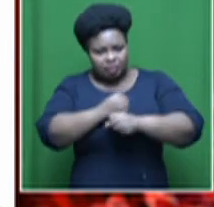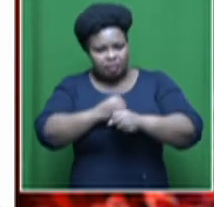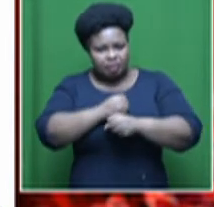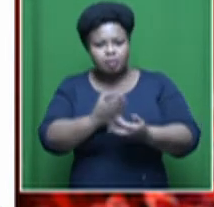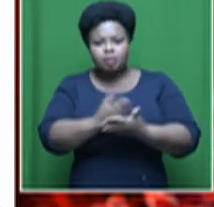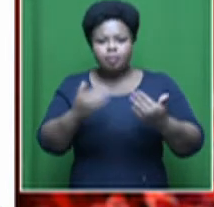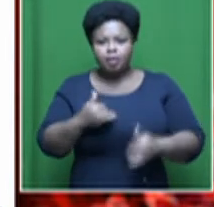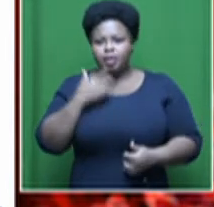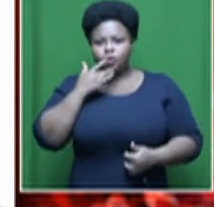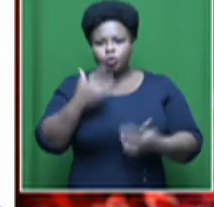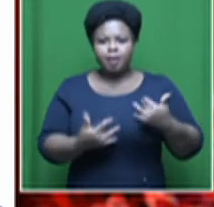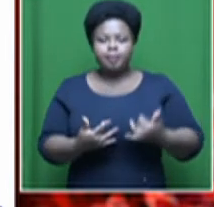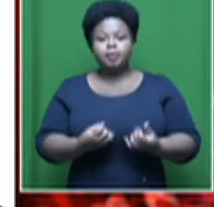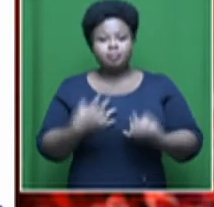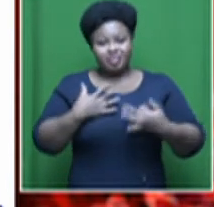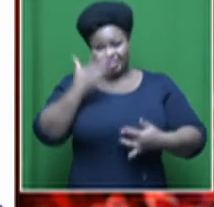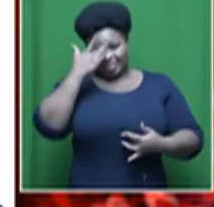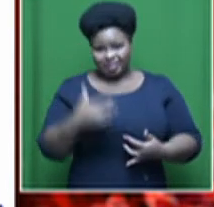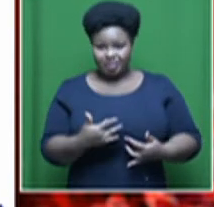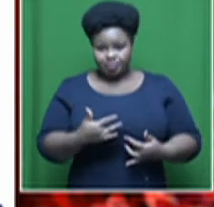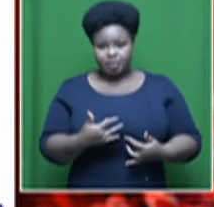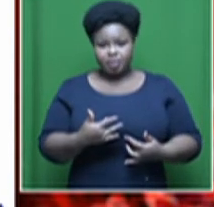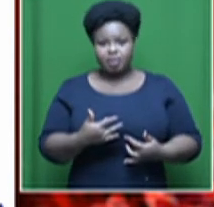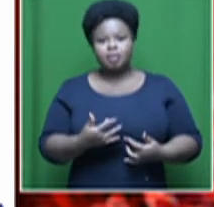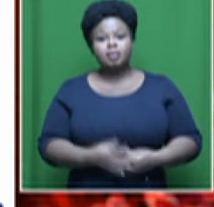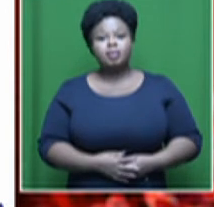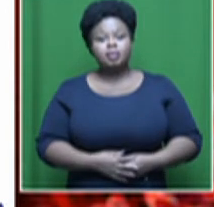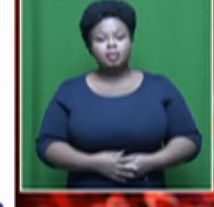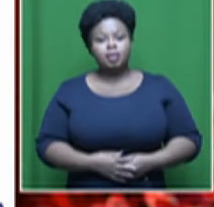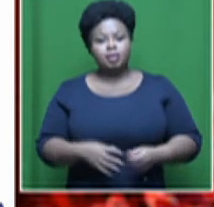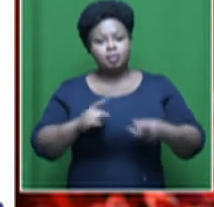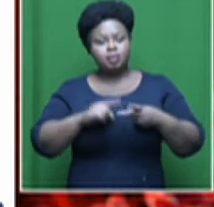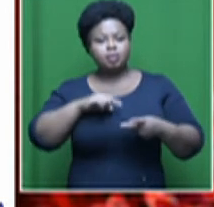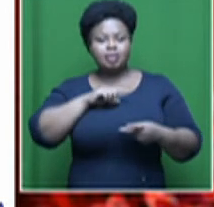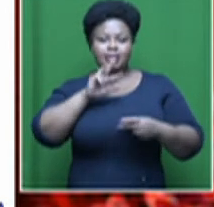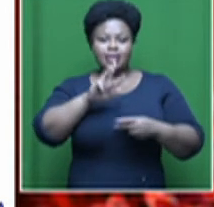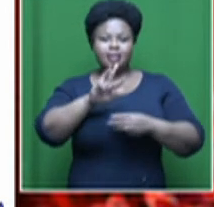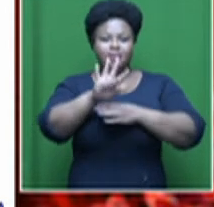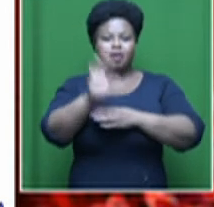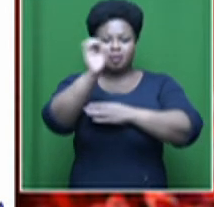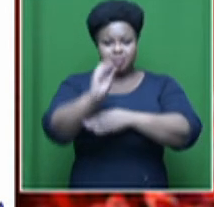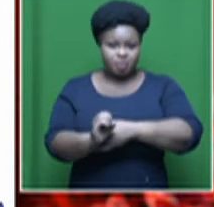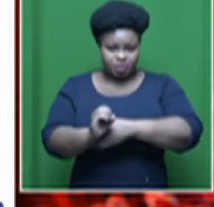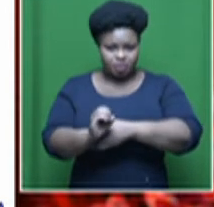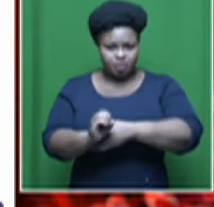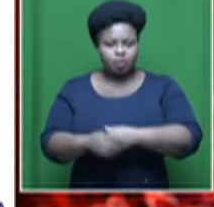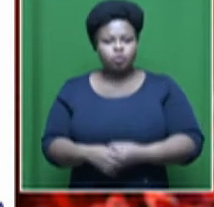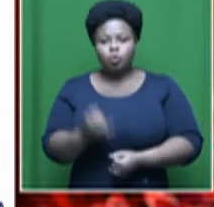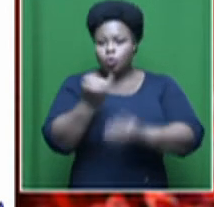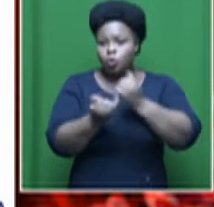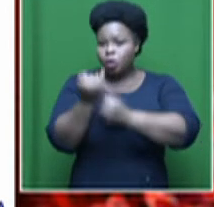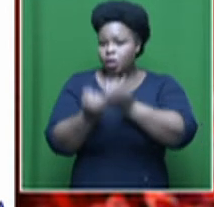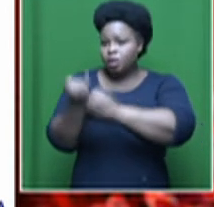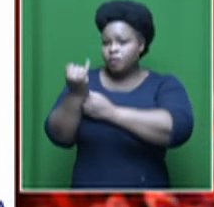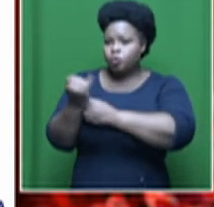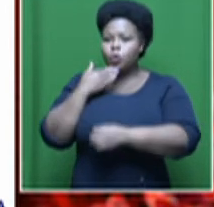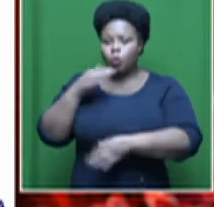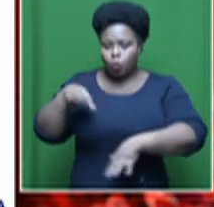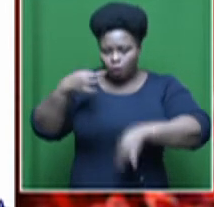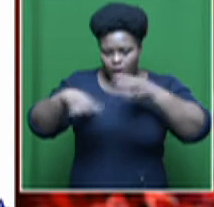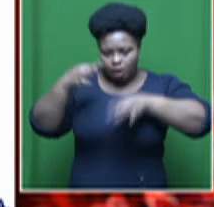most forcefully, what ended up happening is that 95% of all of the individuals that we were able to